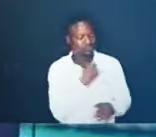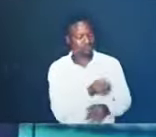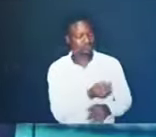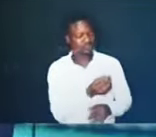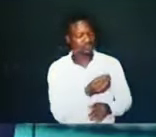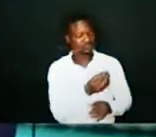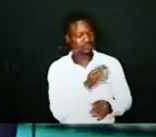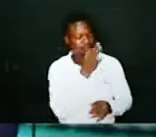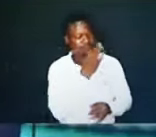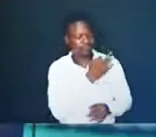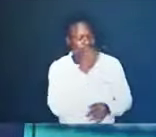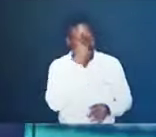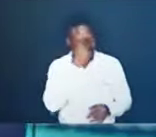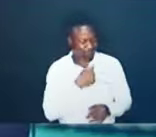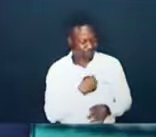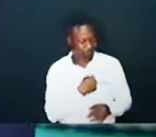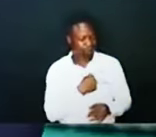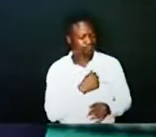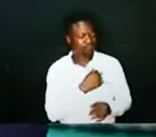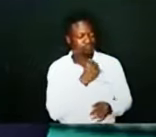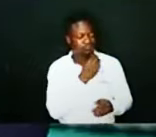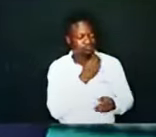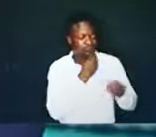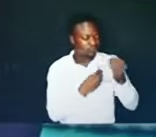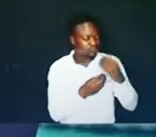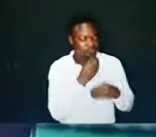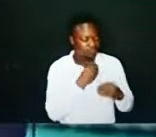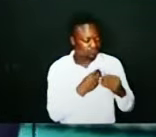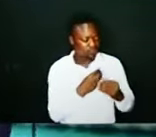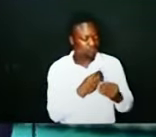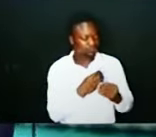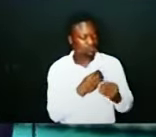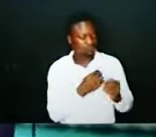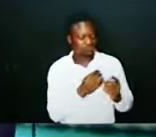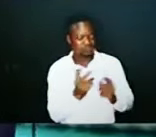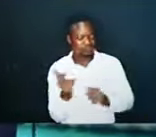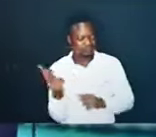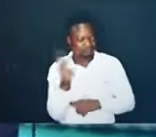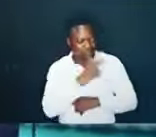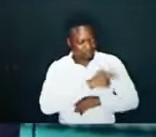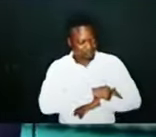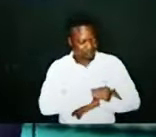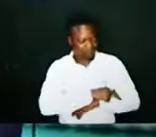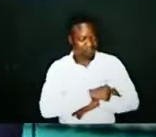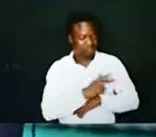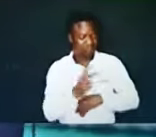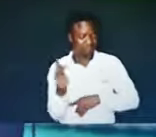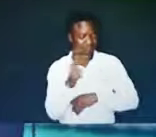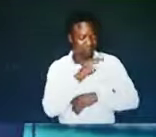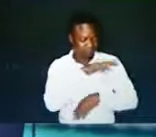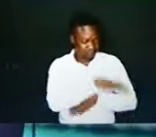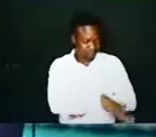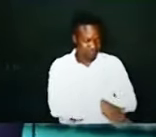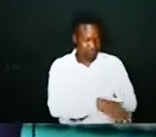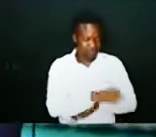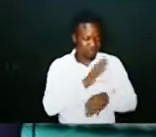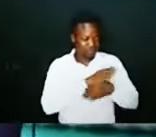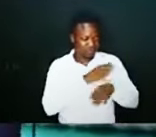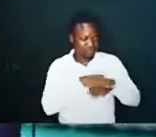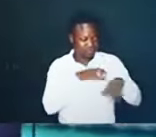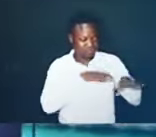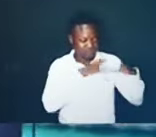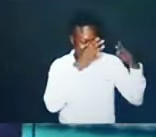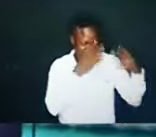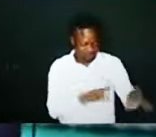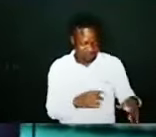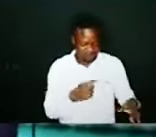day. I and my attendants will fast as you do. When this is done, I will go to the king, even